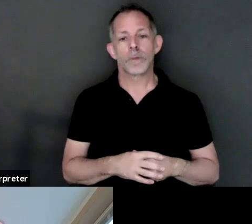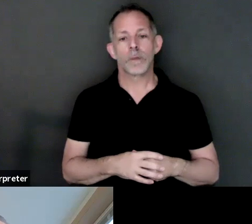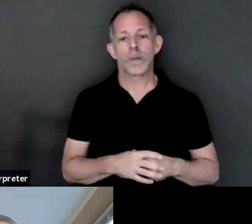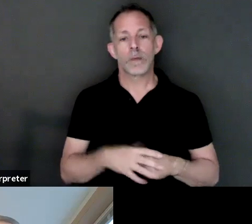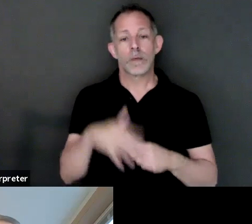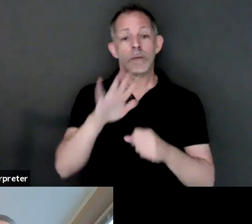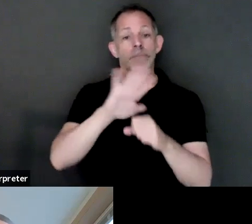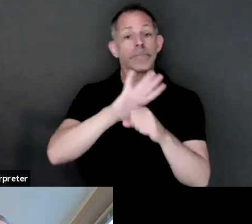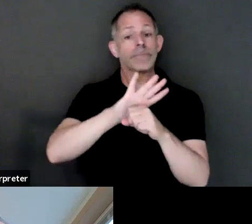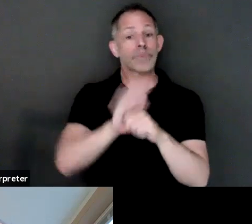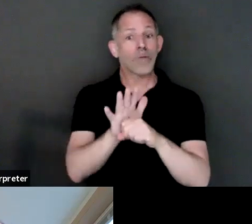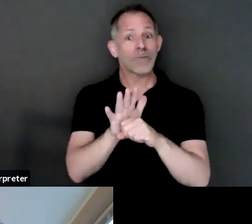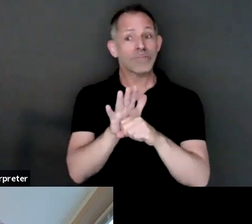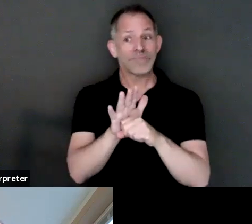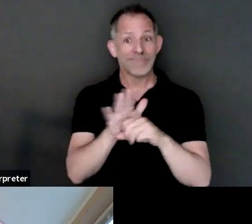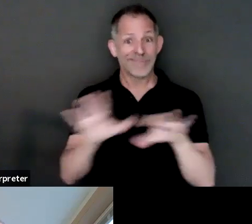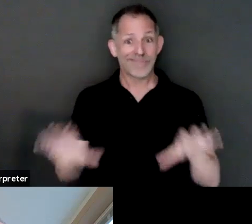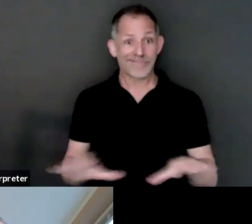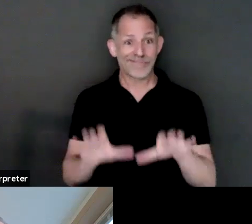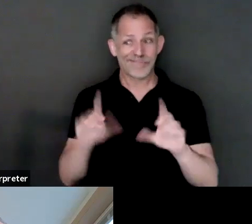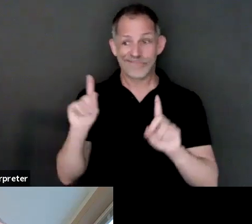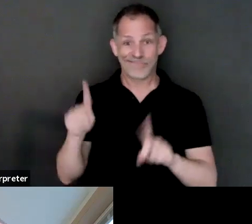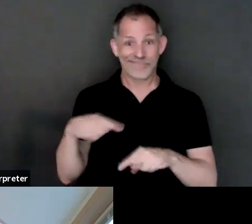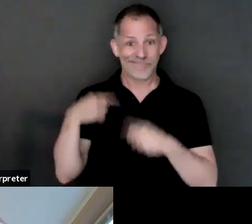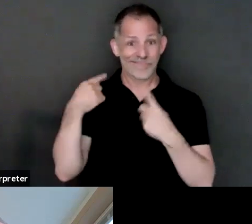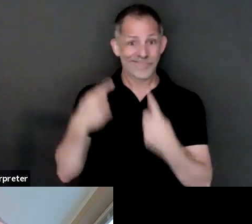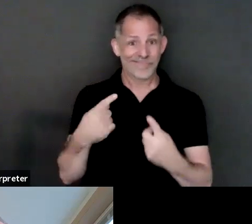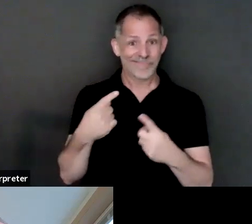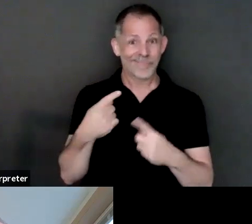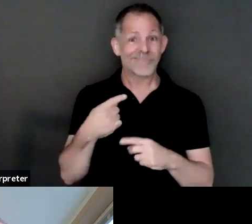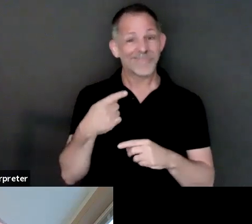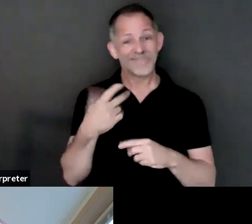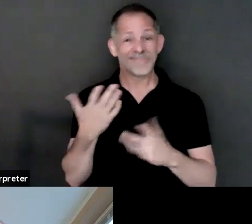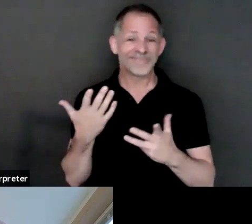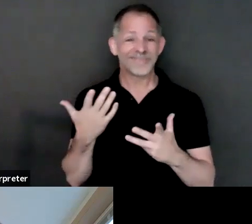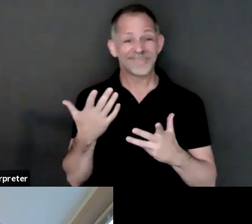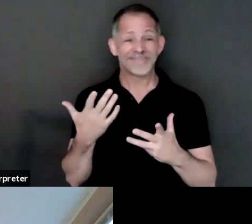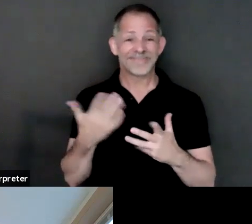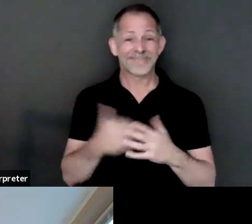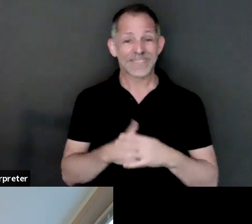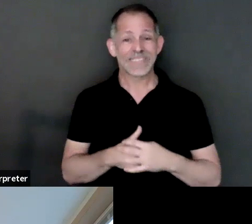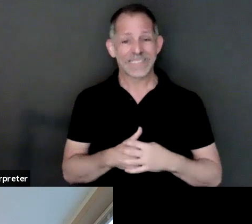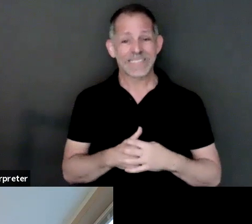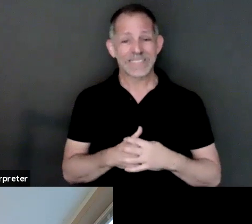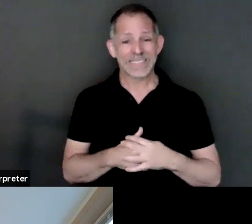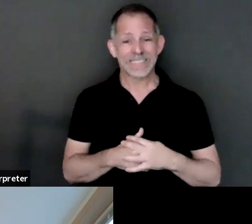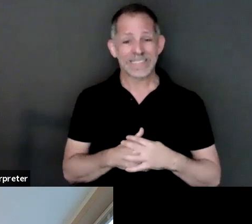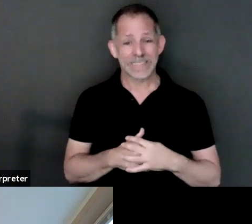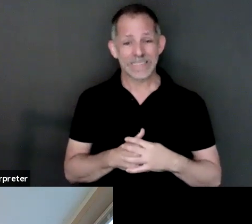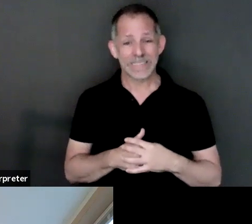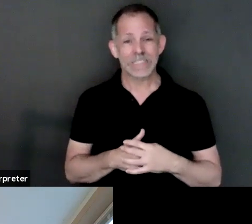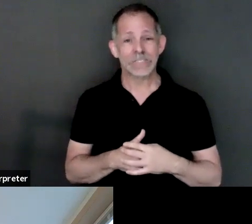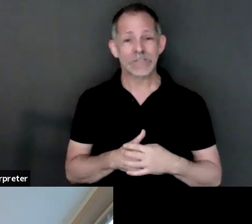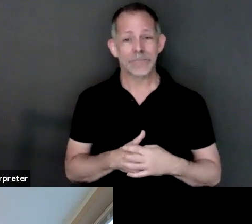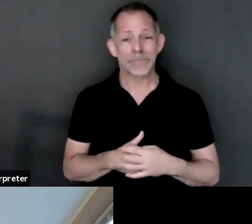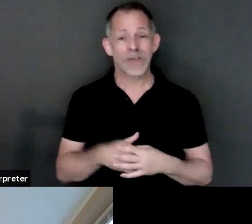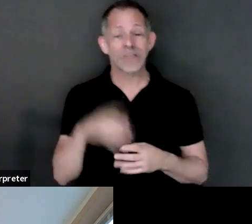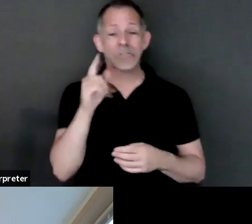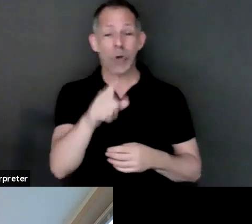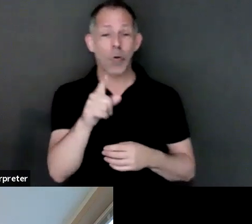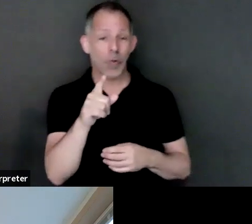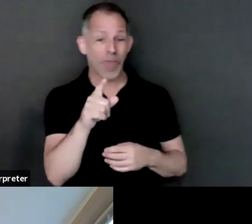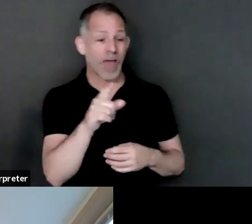March until June, when things were very, very quiet. Okay. Do